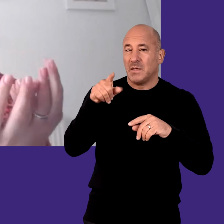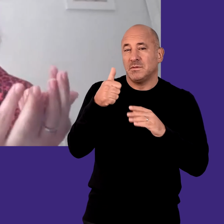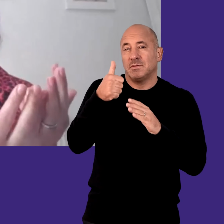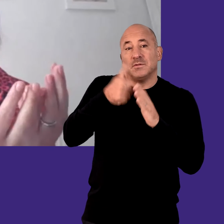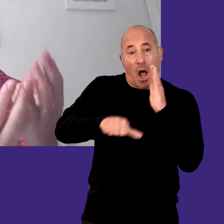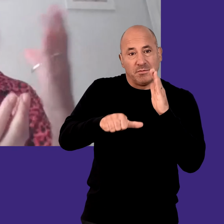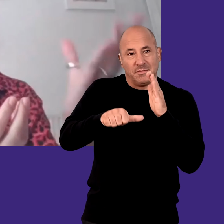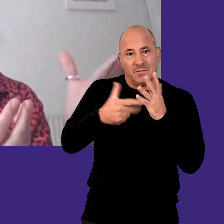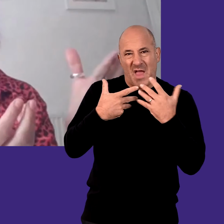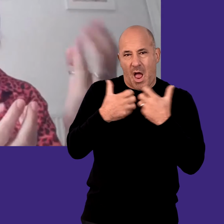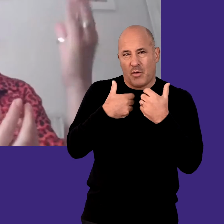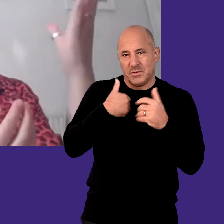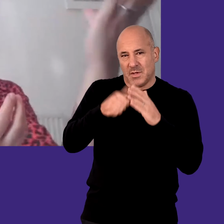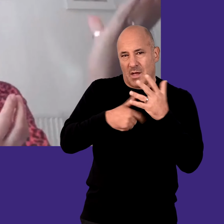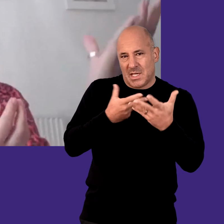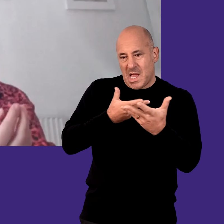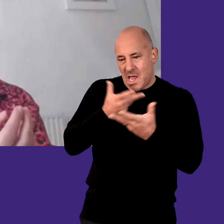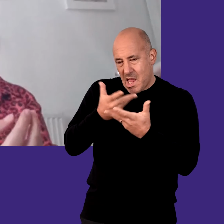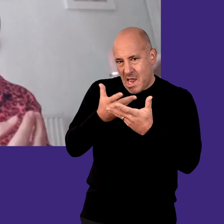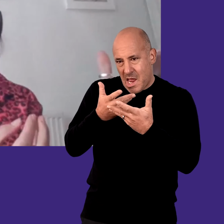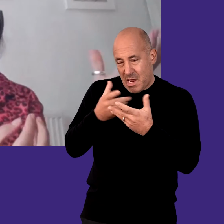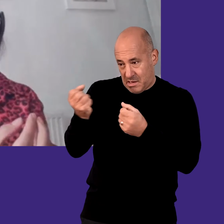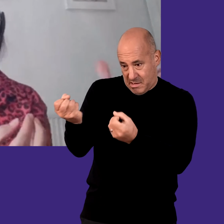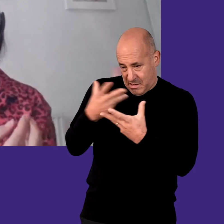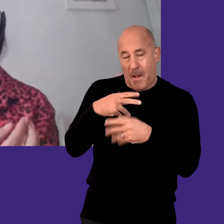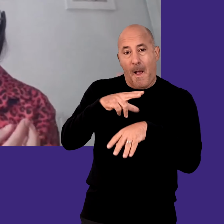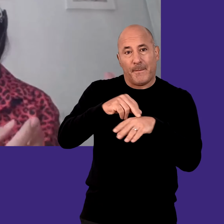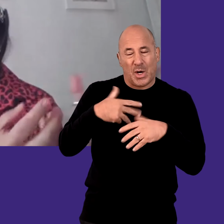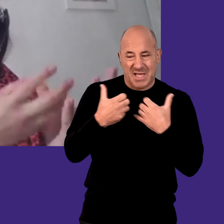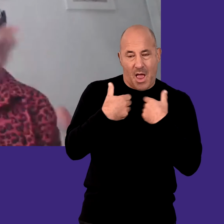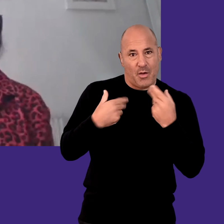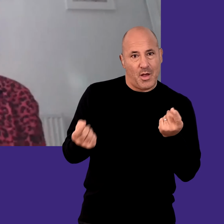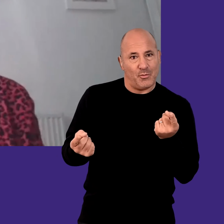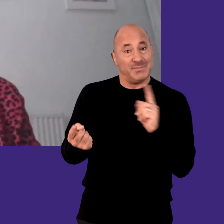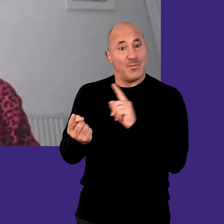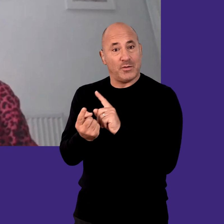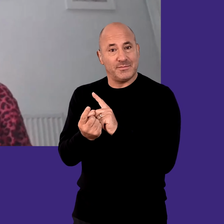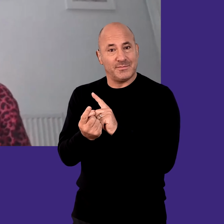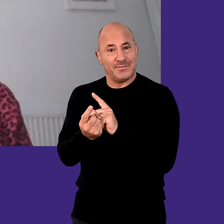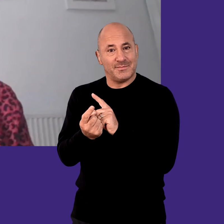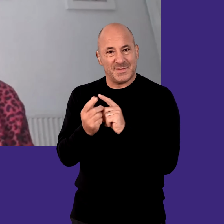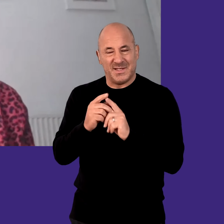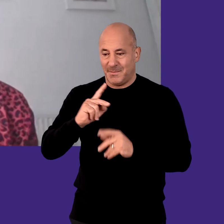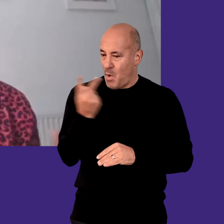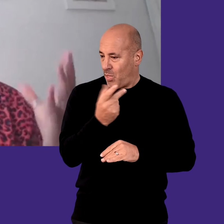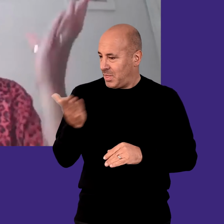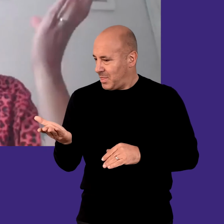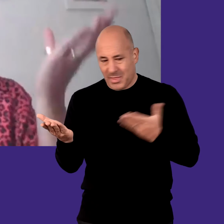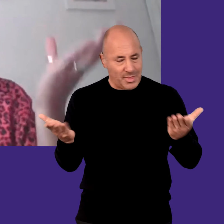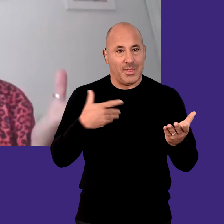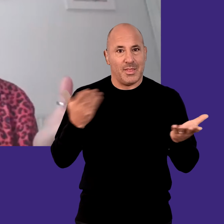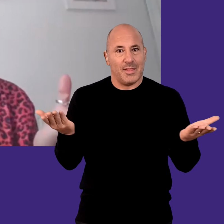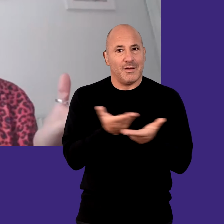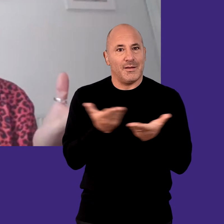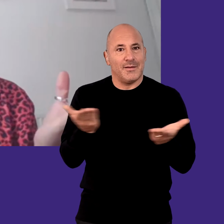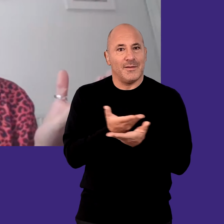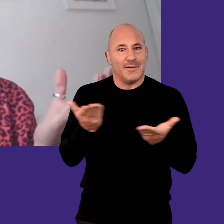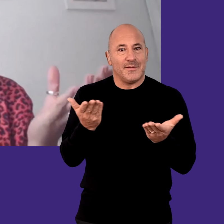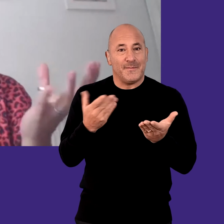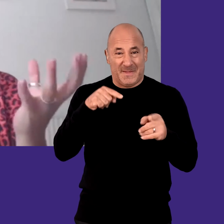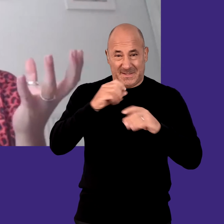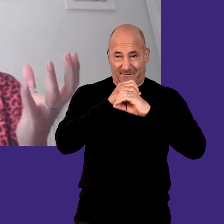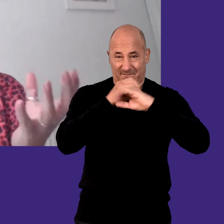person's perspective visually, that was part one of an opening gambit to a dialogue that then he had the police response to, which was two sides of a